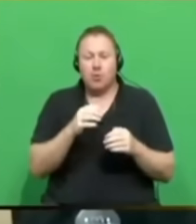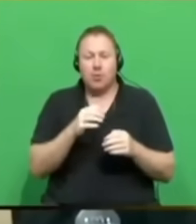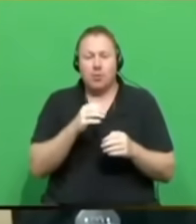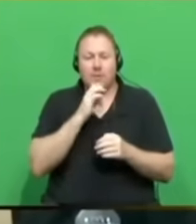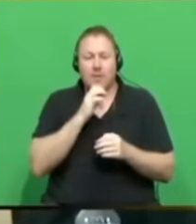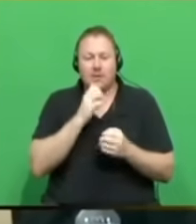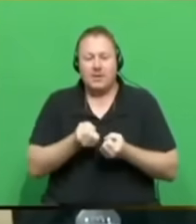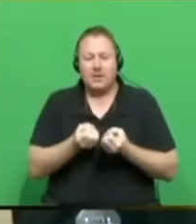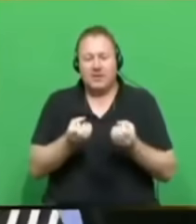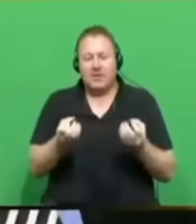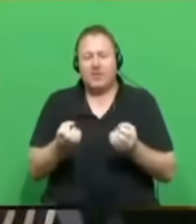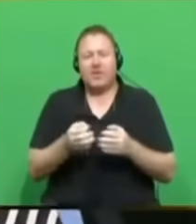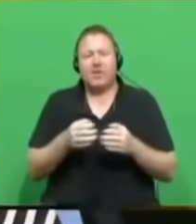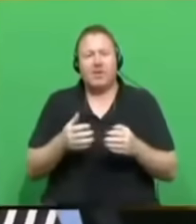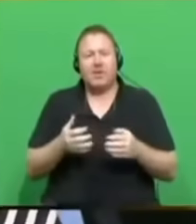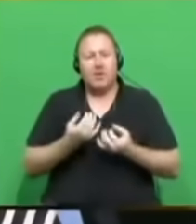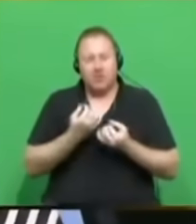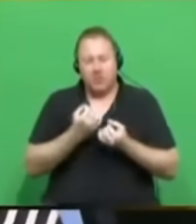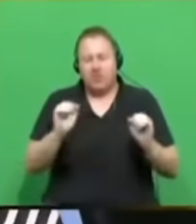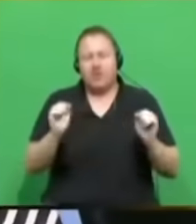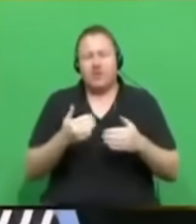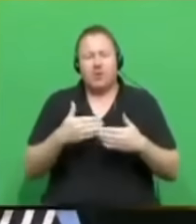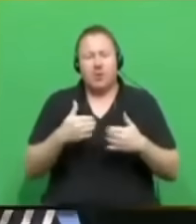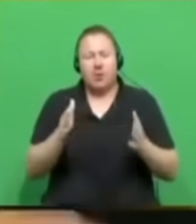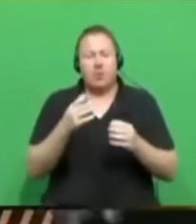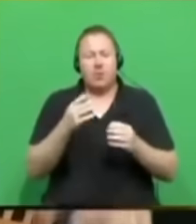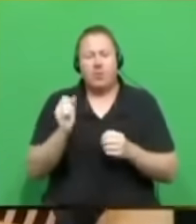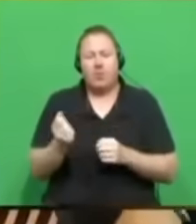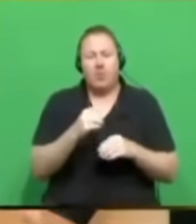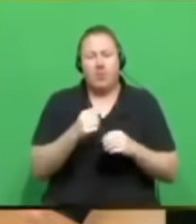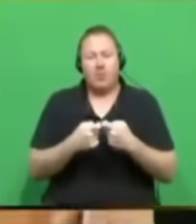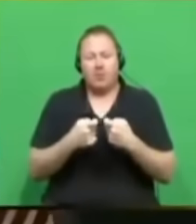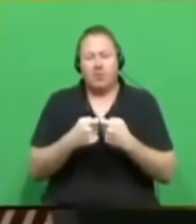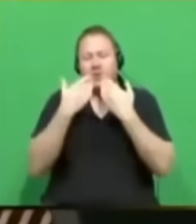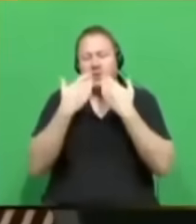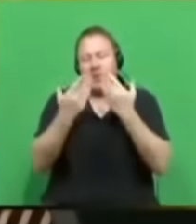the freedoms that so many fought for. I thank you, Honorable Member.